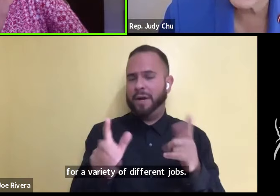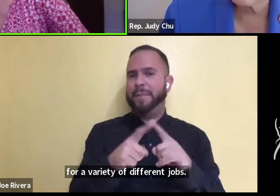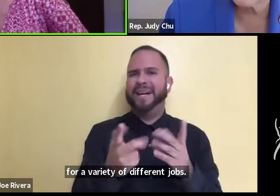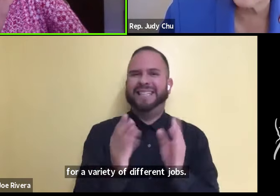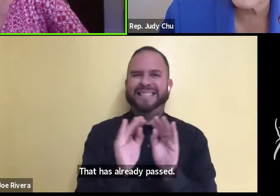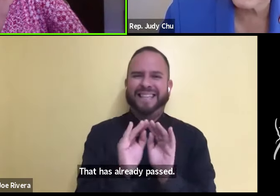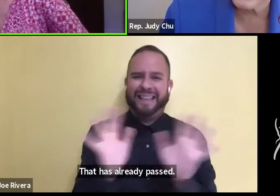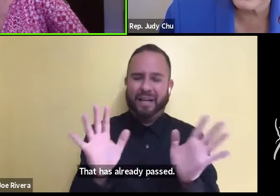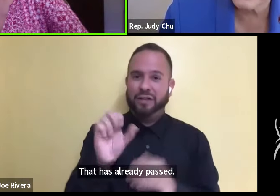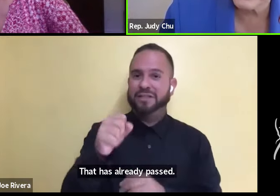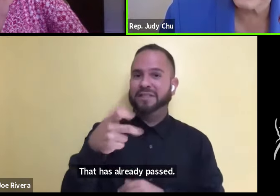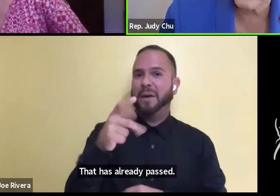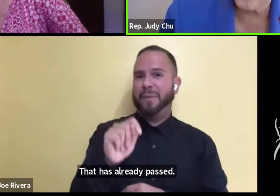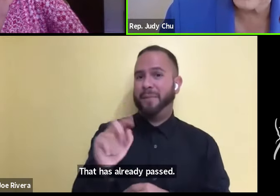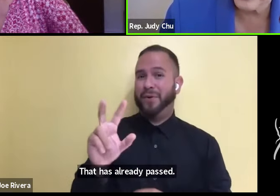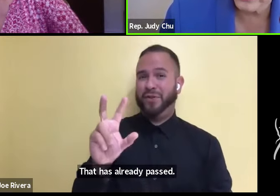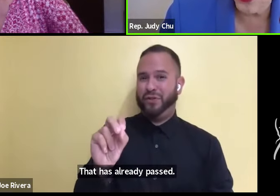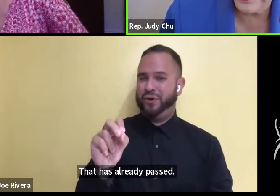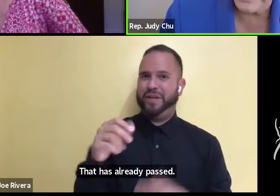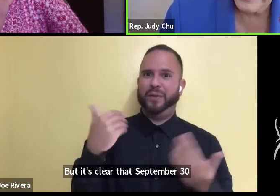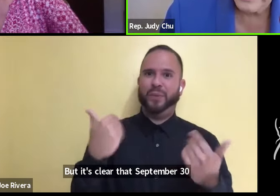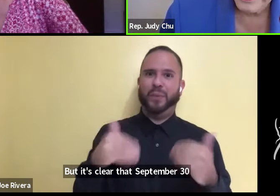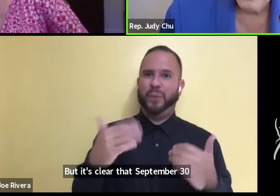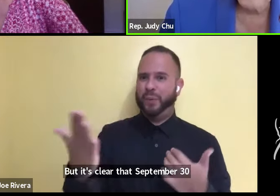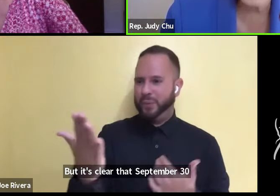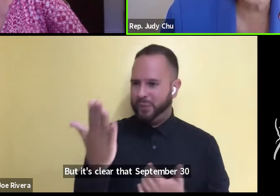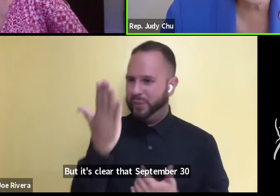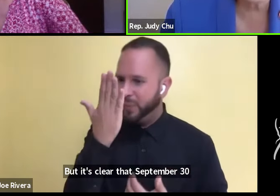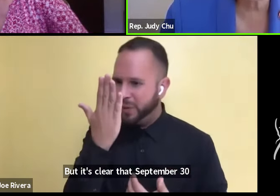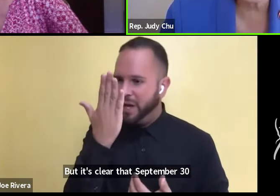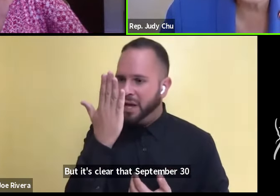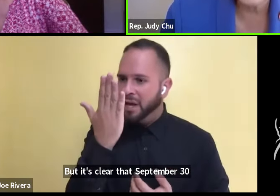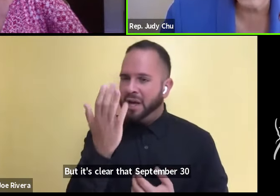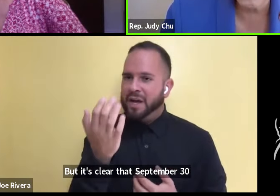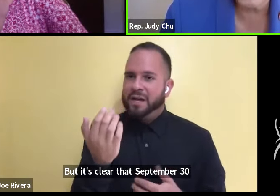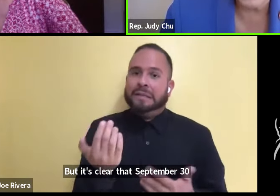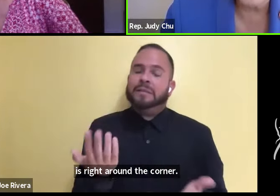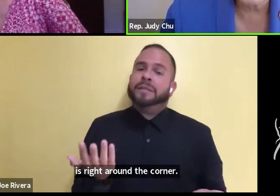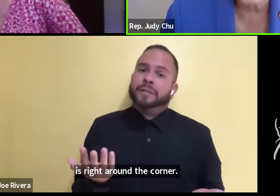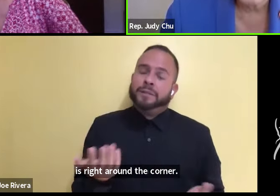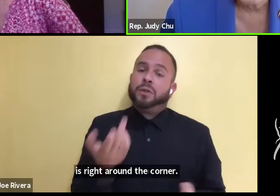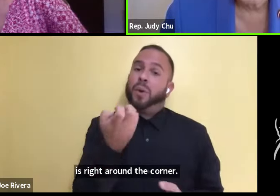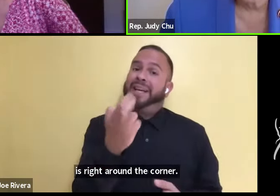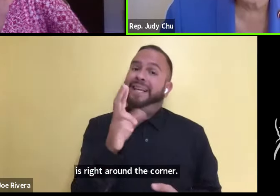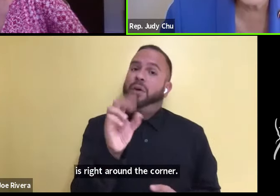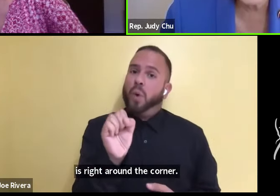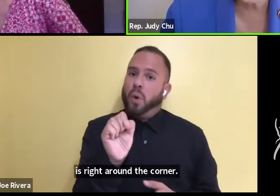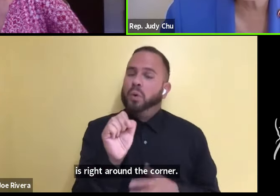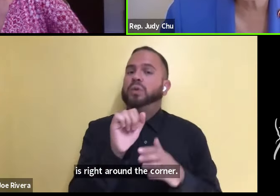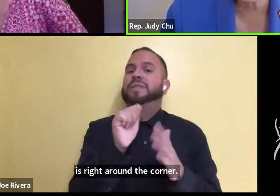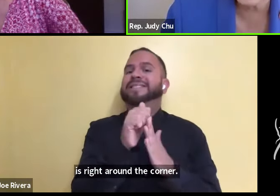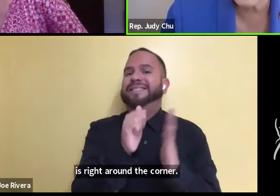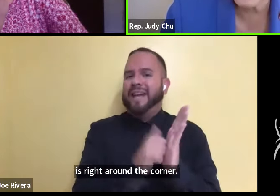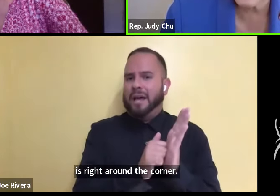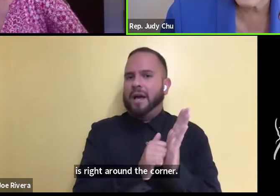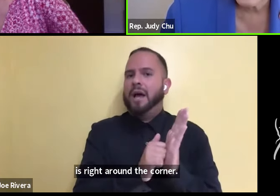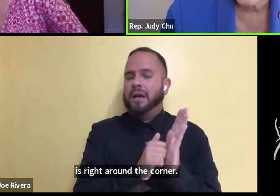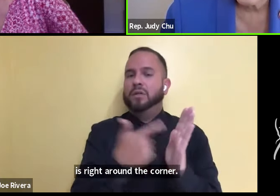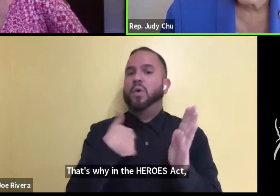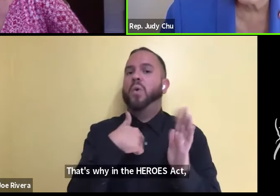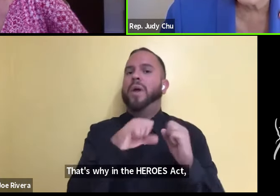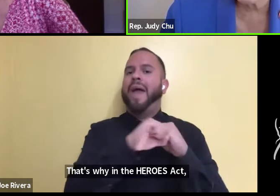that September 30th is right around the corner. That's why in the HEROES Act, we